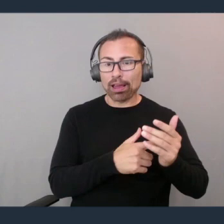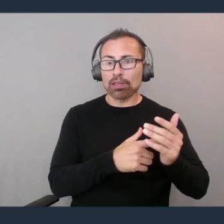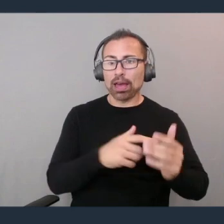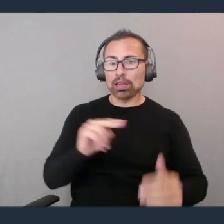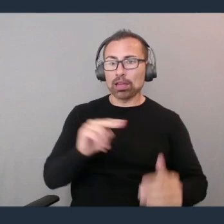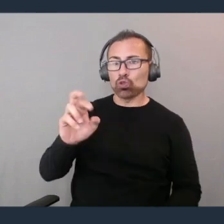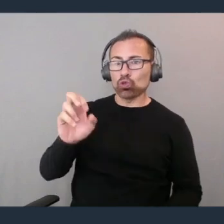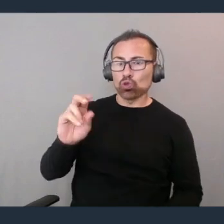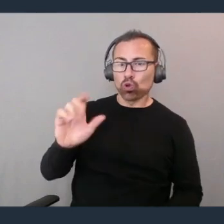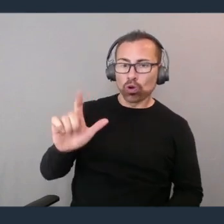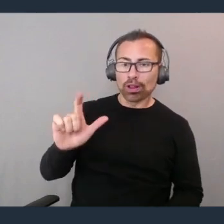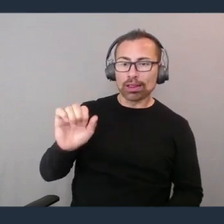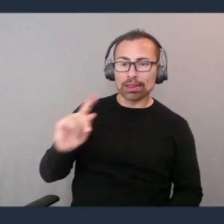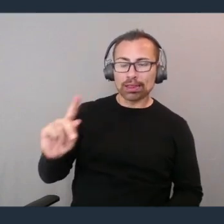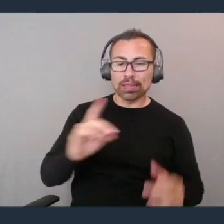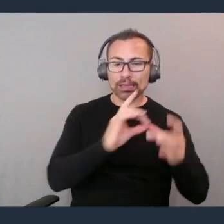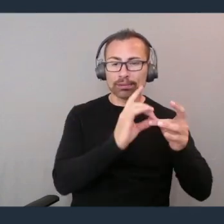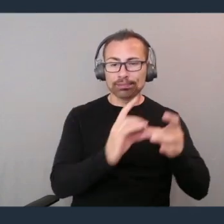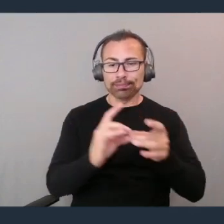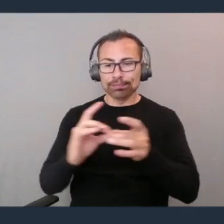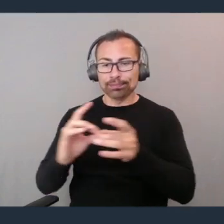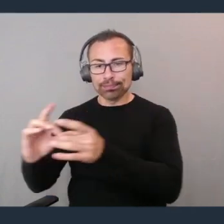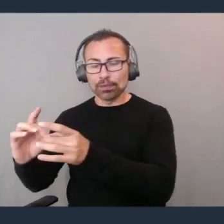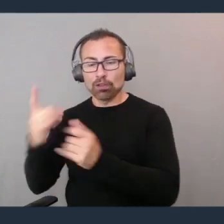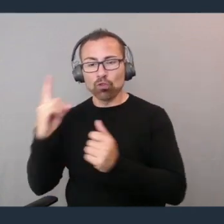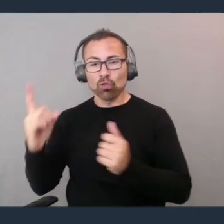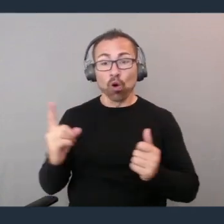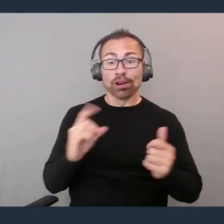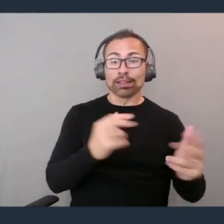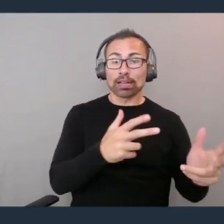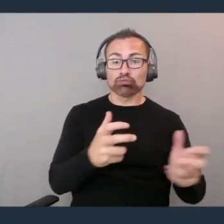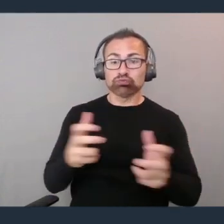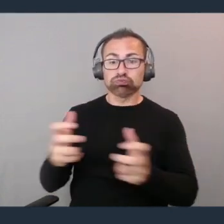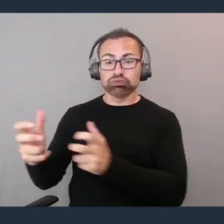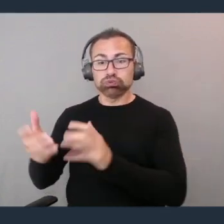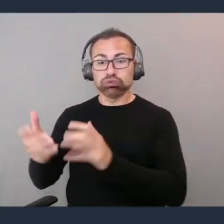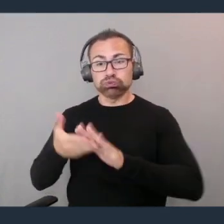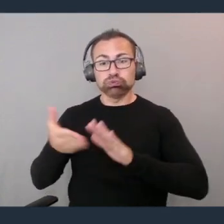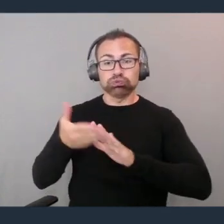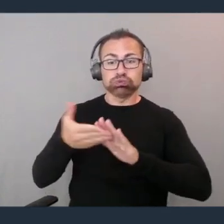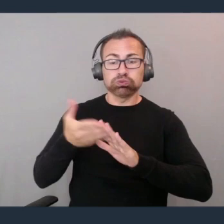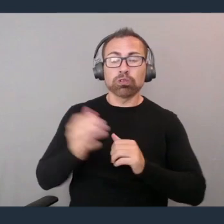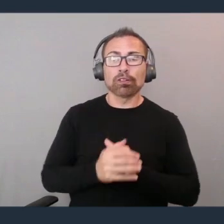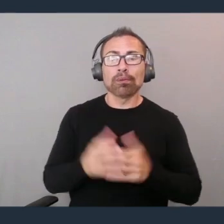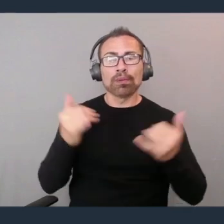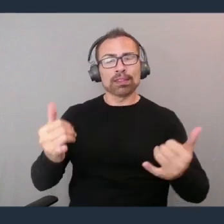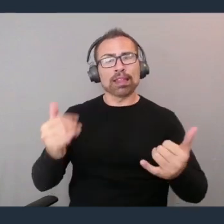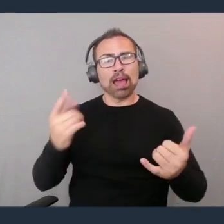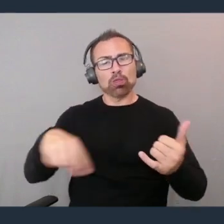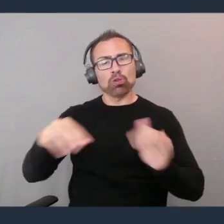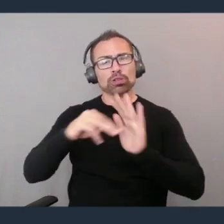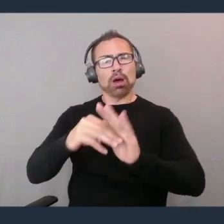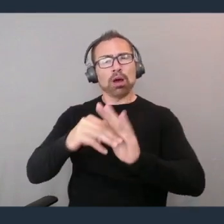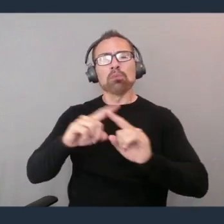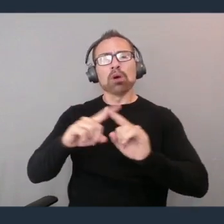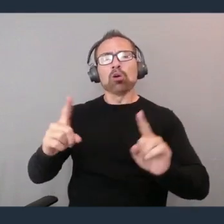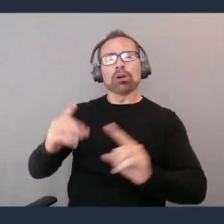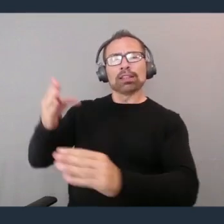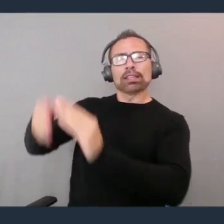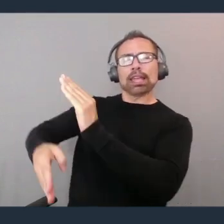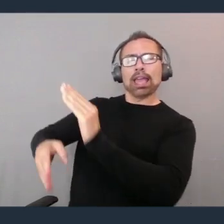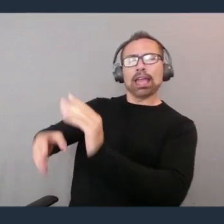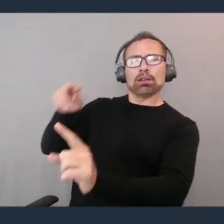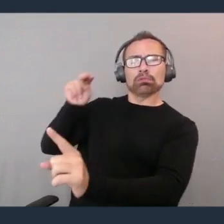that enables us to do is, okay, those are model architectures. What are the end applications customers are actually looking at now? So now we have things like